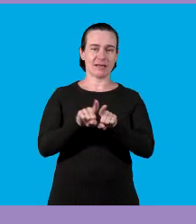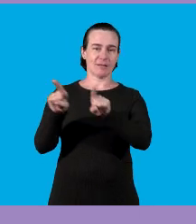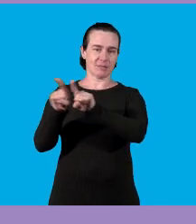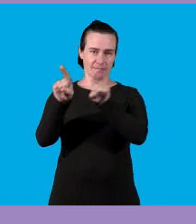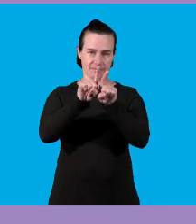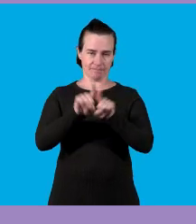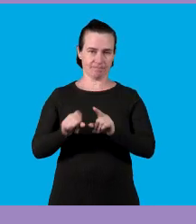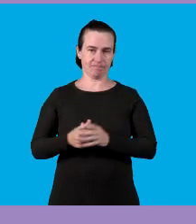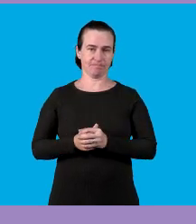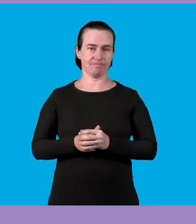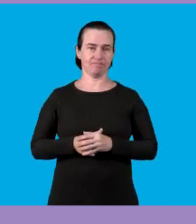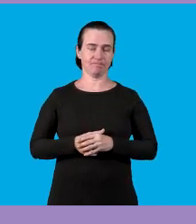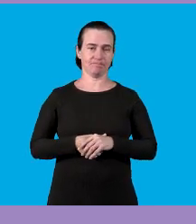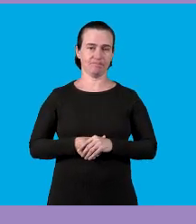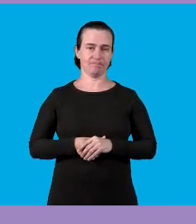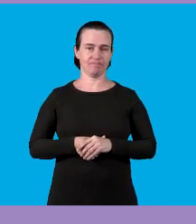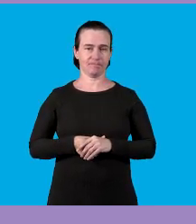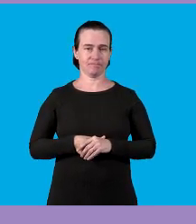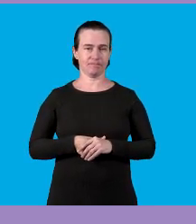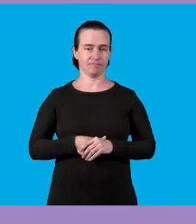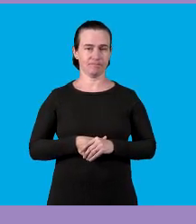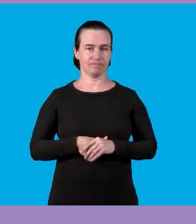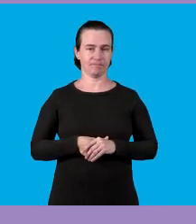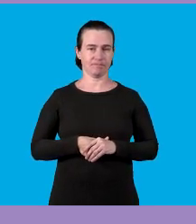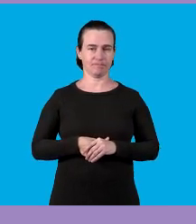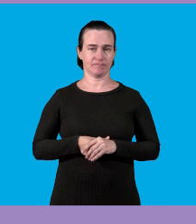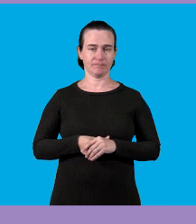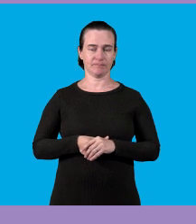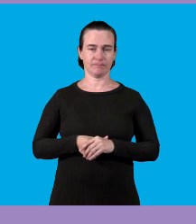All corresponding sides are equal.